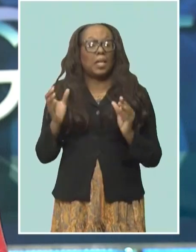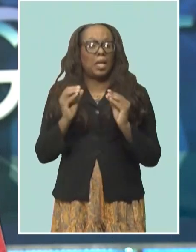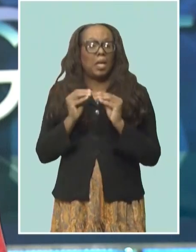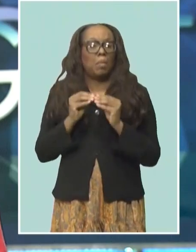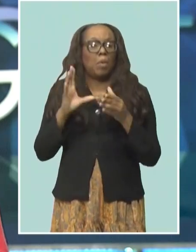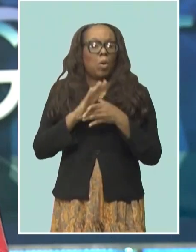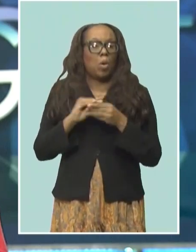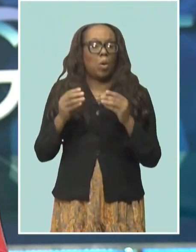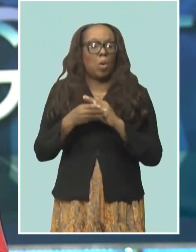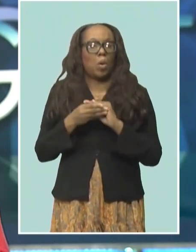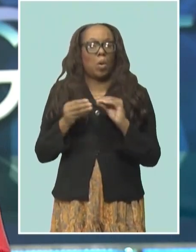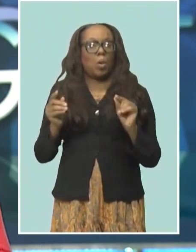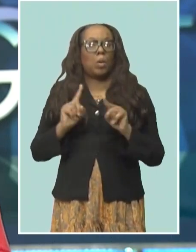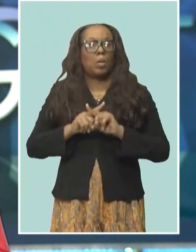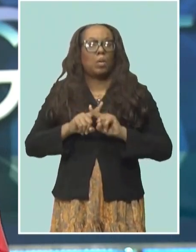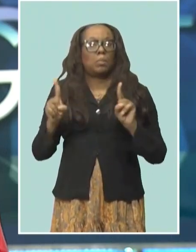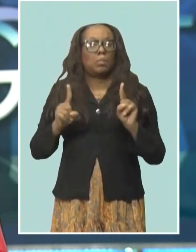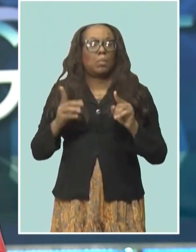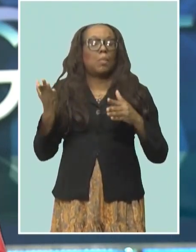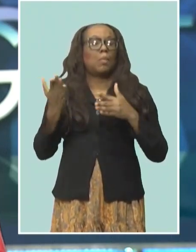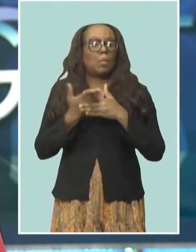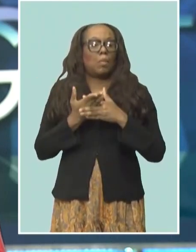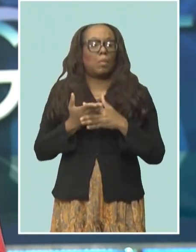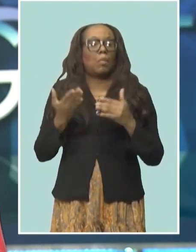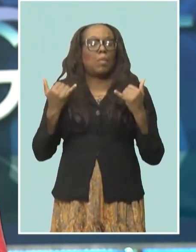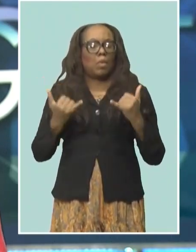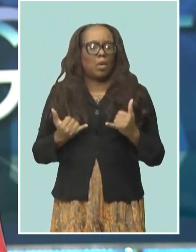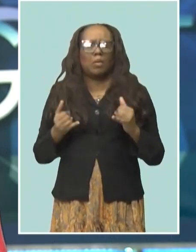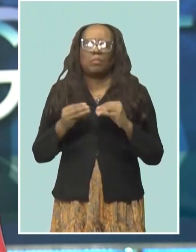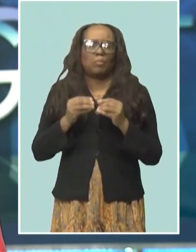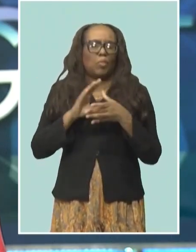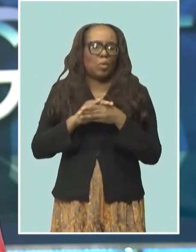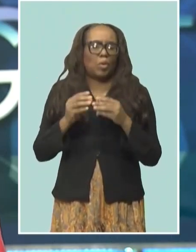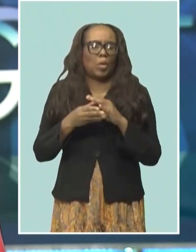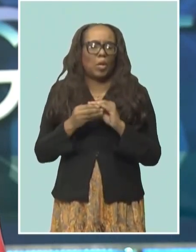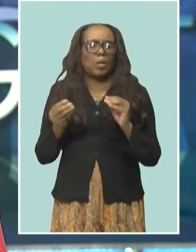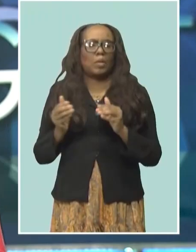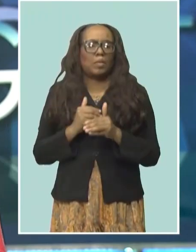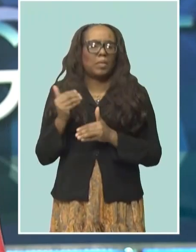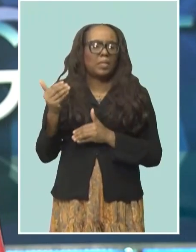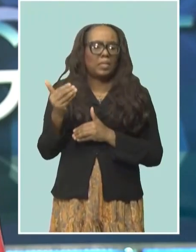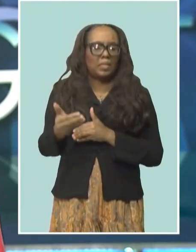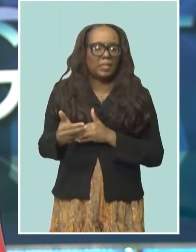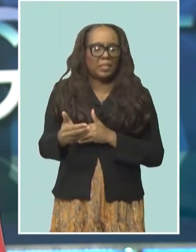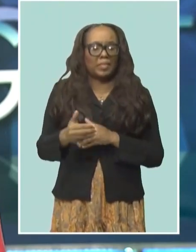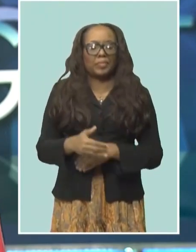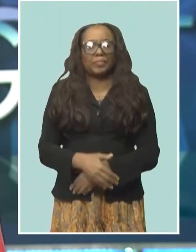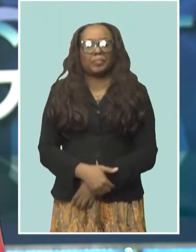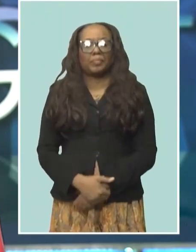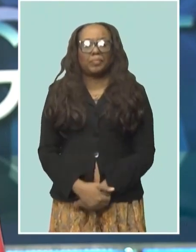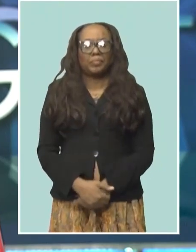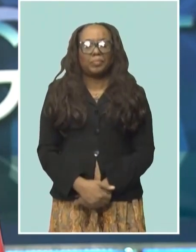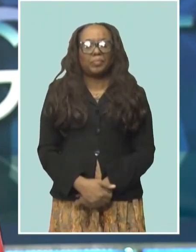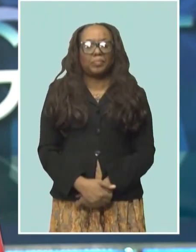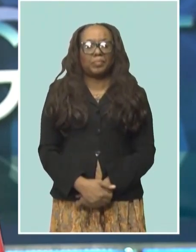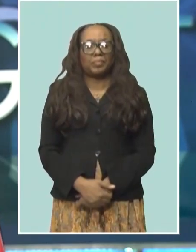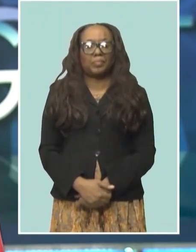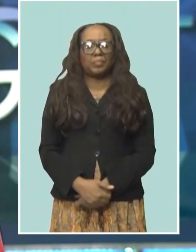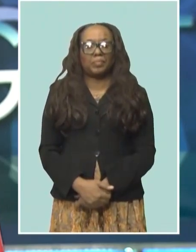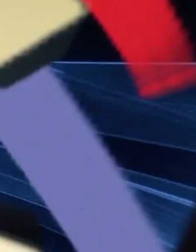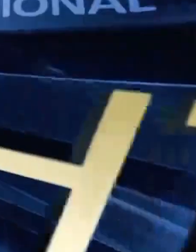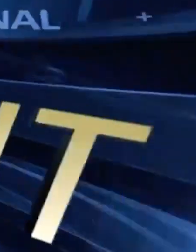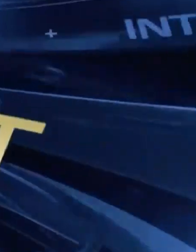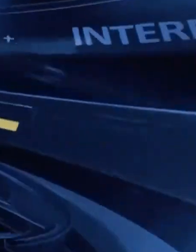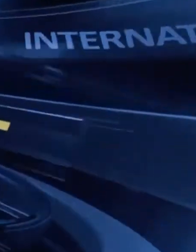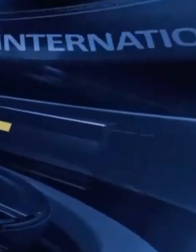time was had by all. Well, coming up, we'll hear about plans for St. James North from both candidates canvassing the